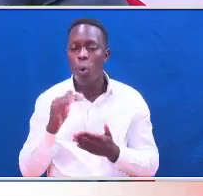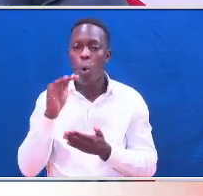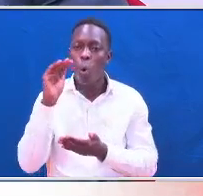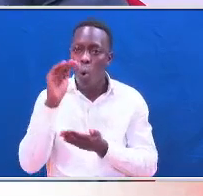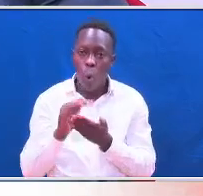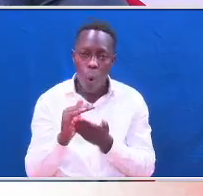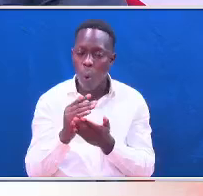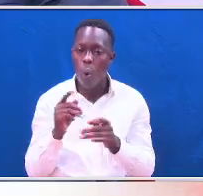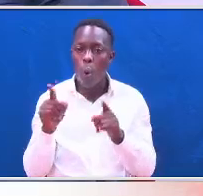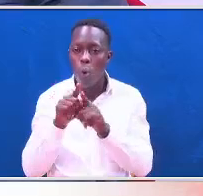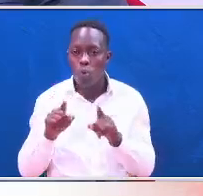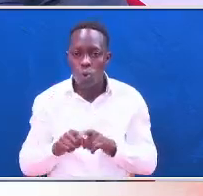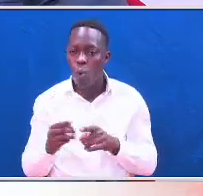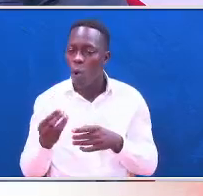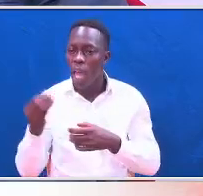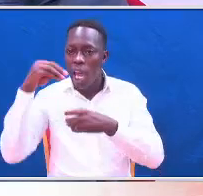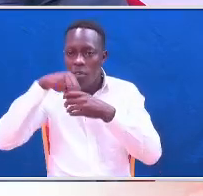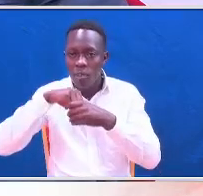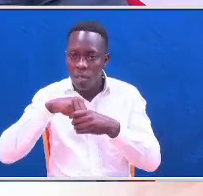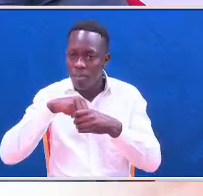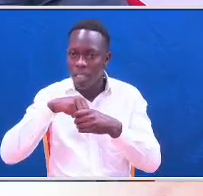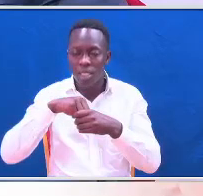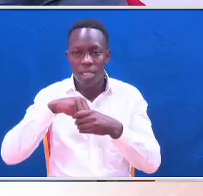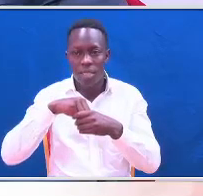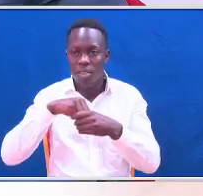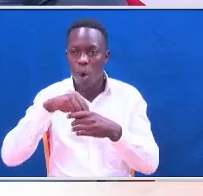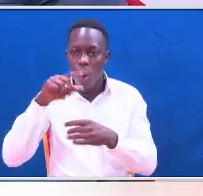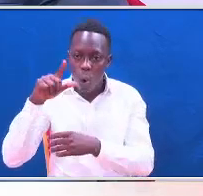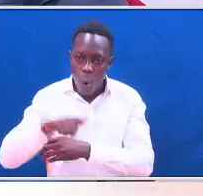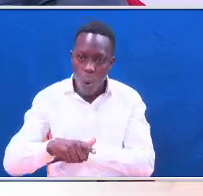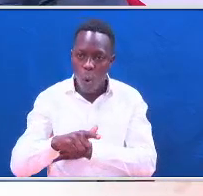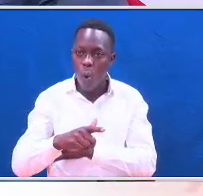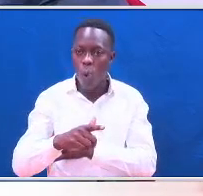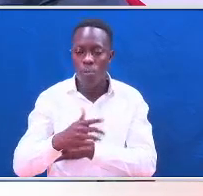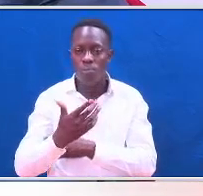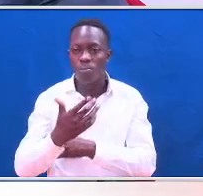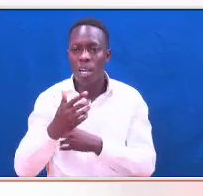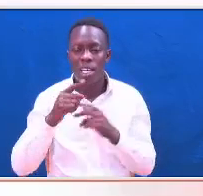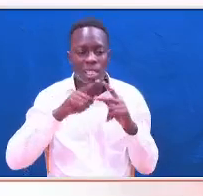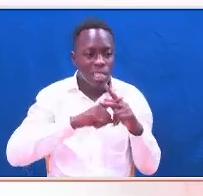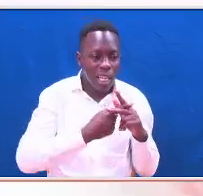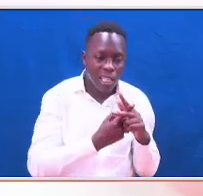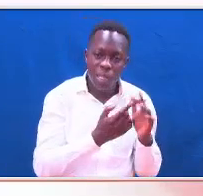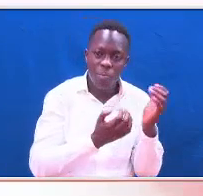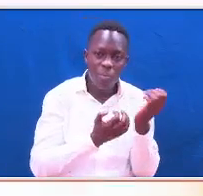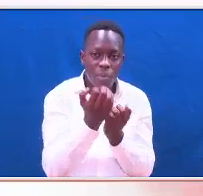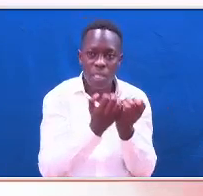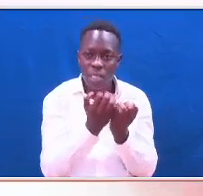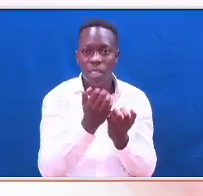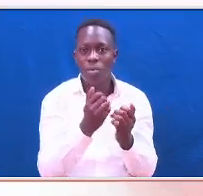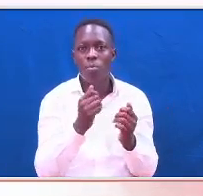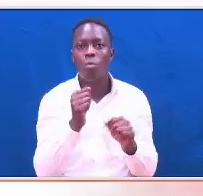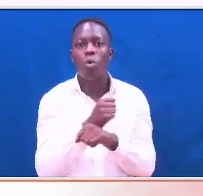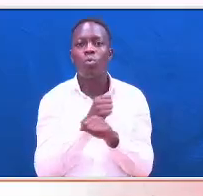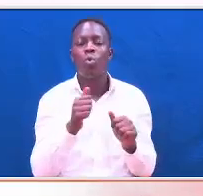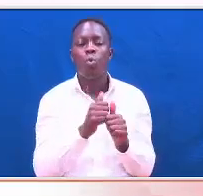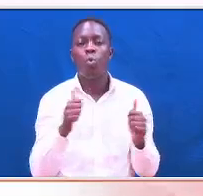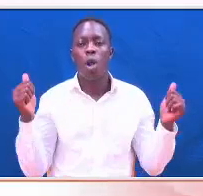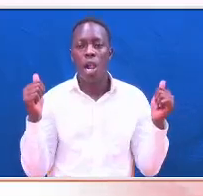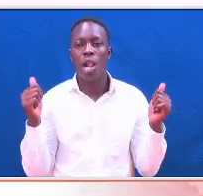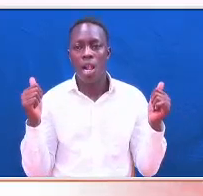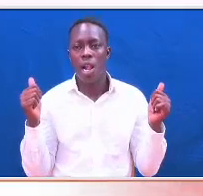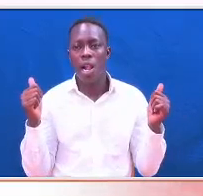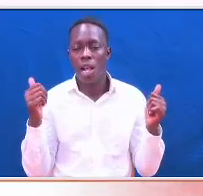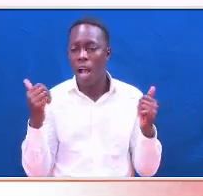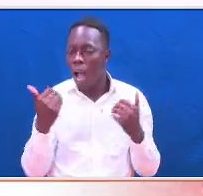is also low. People starting new businesses might not be as vibrant as before. I'm sure you've seen a number of